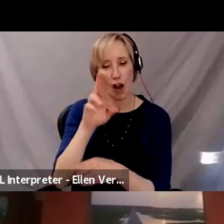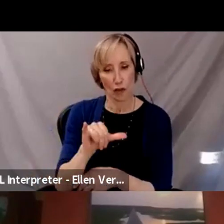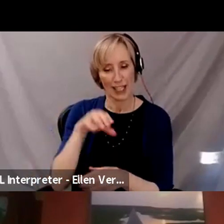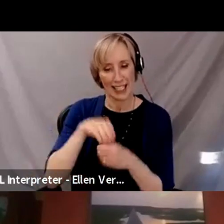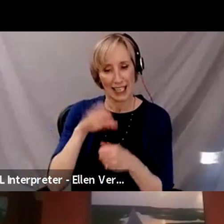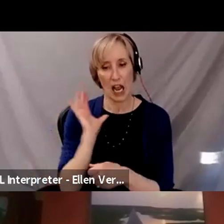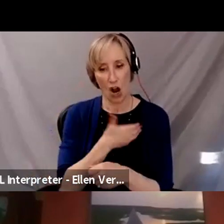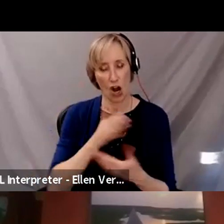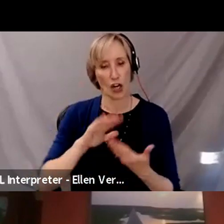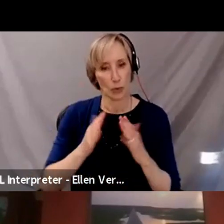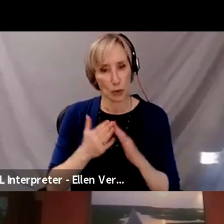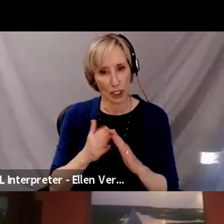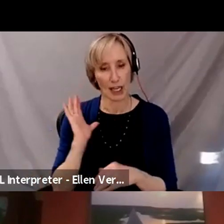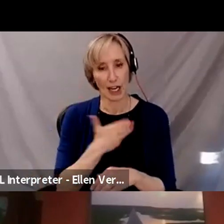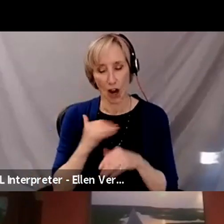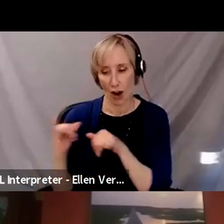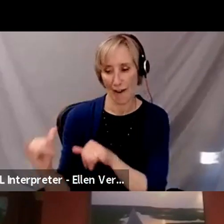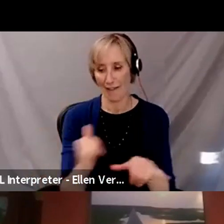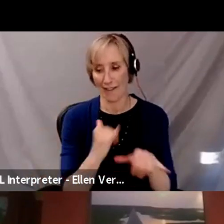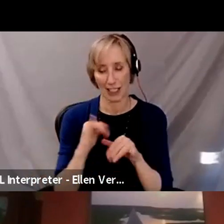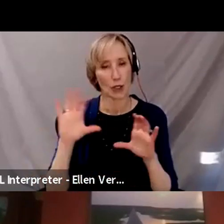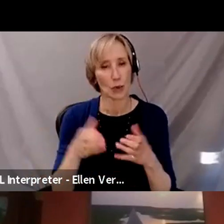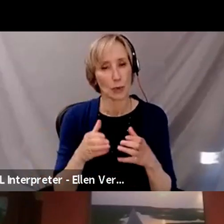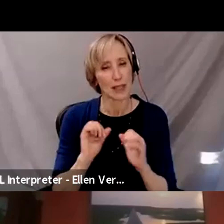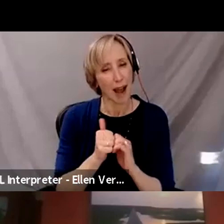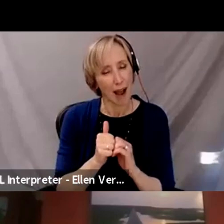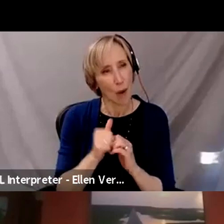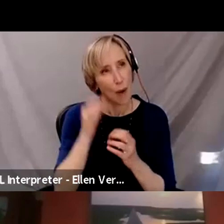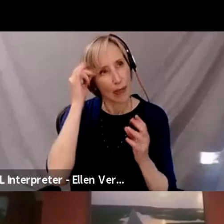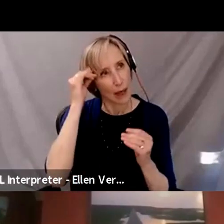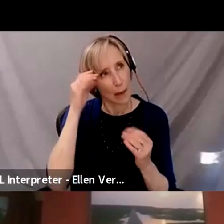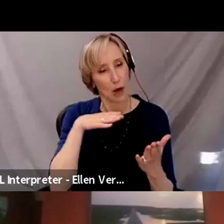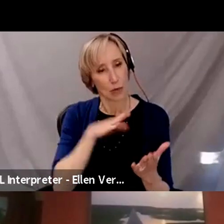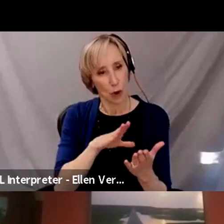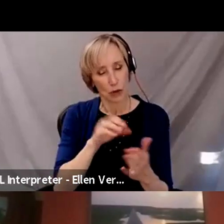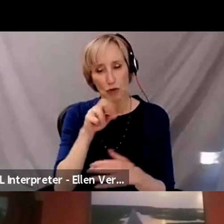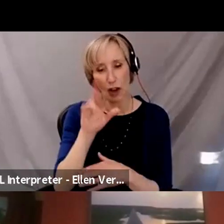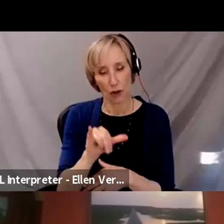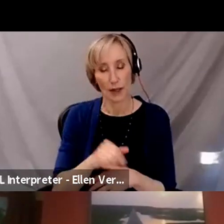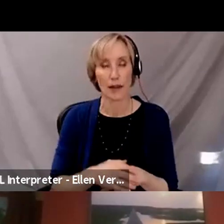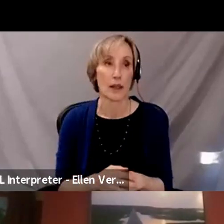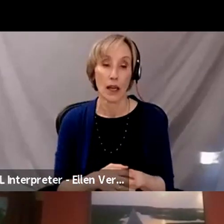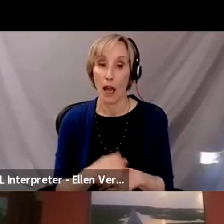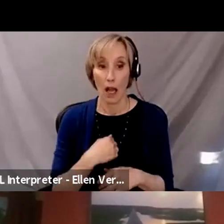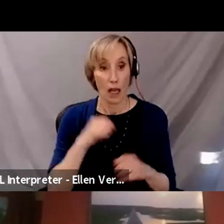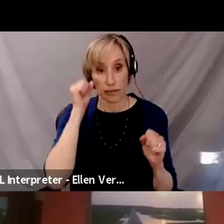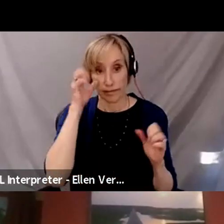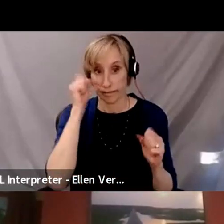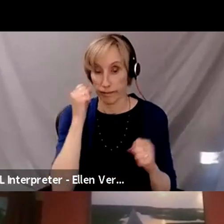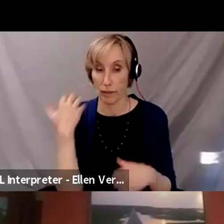sort of affinity groups? I think that it's pretty amazing having grown